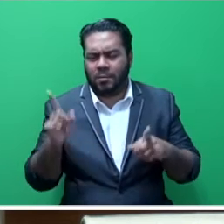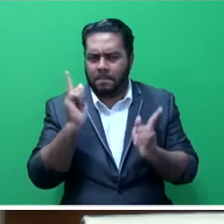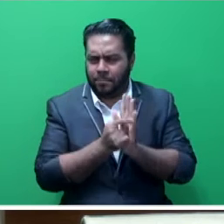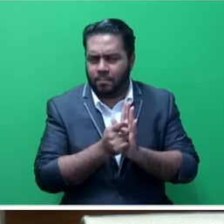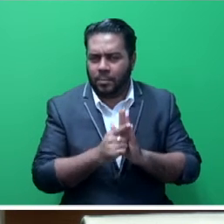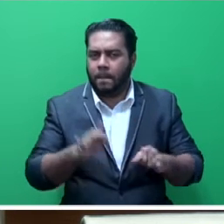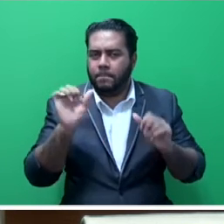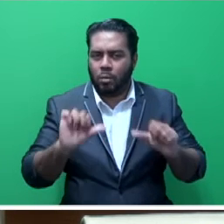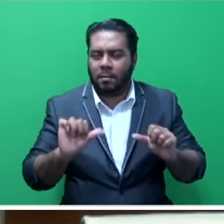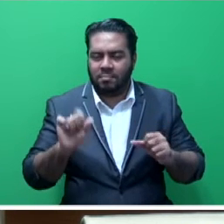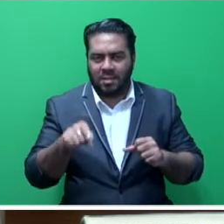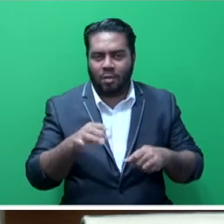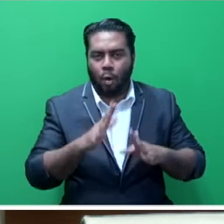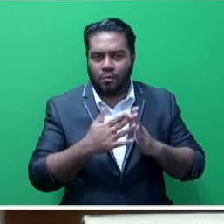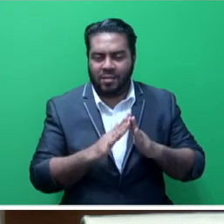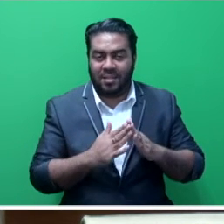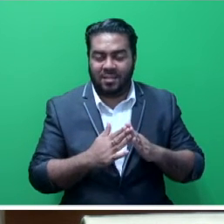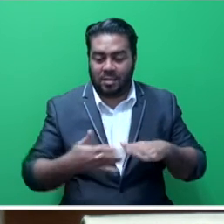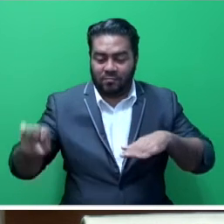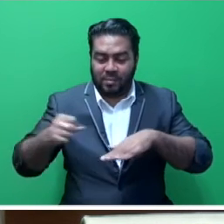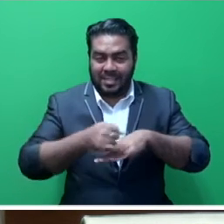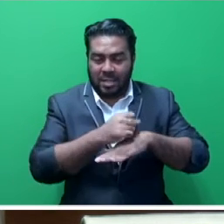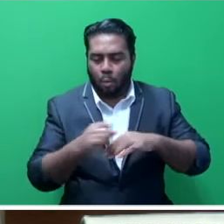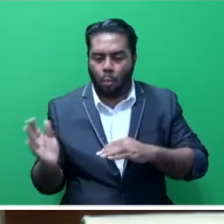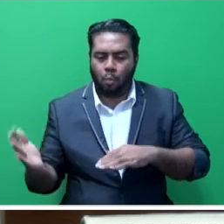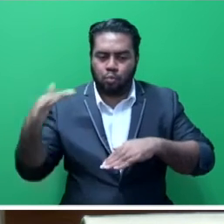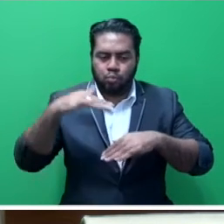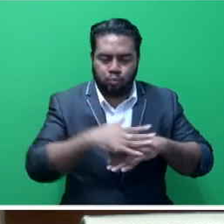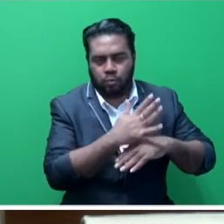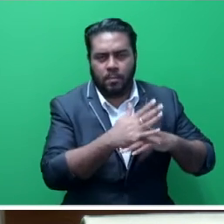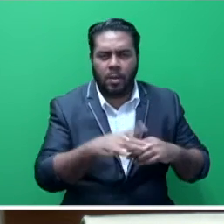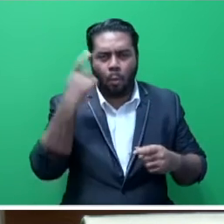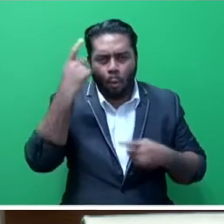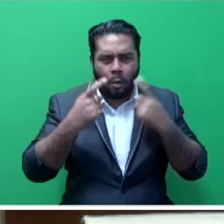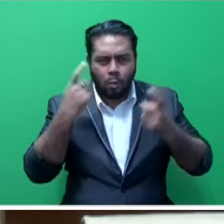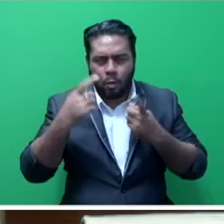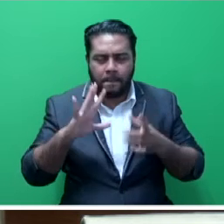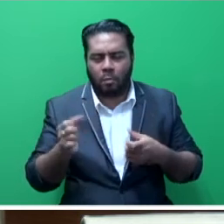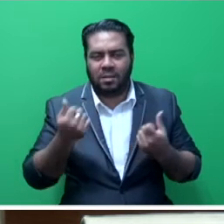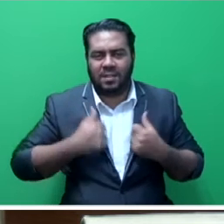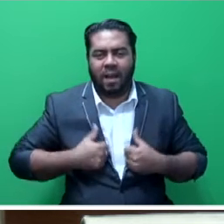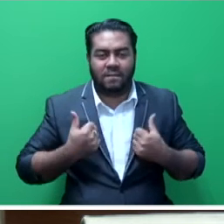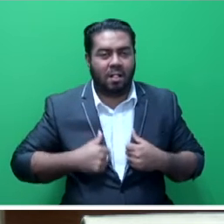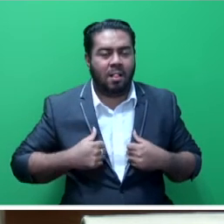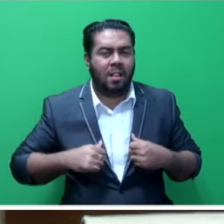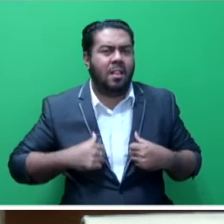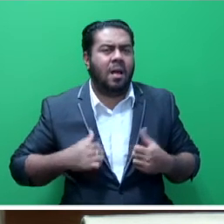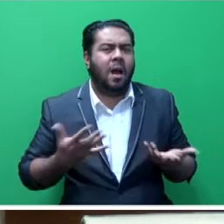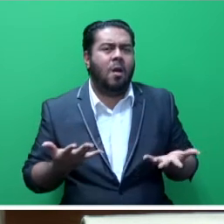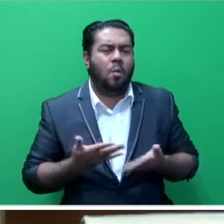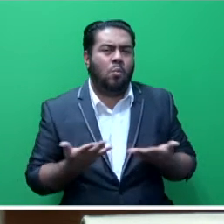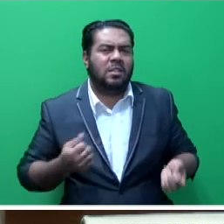communities who are very vulnerable and are very worried about their basic survival. And given